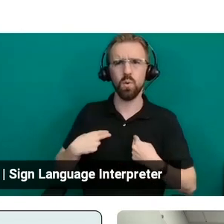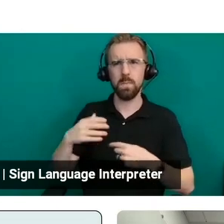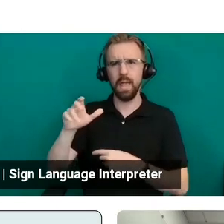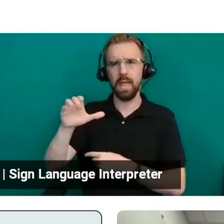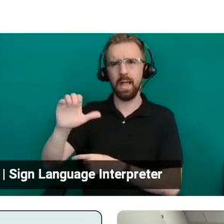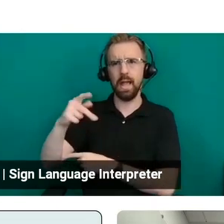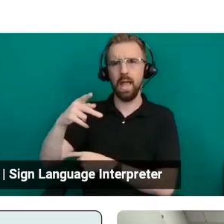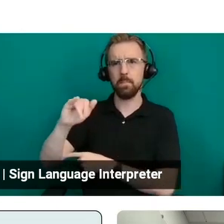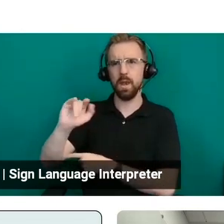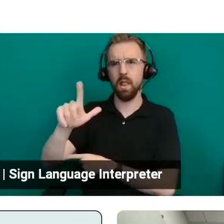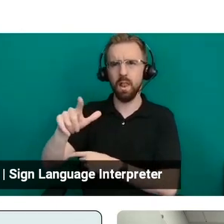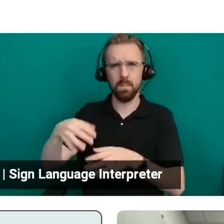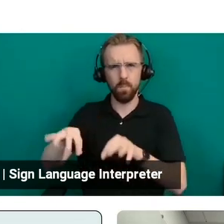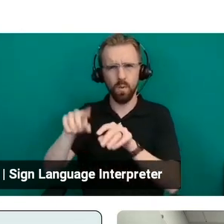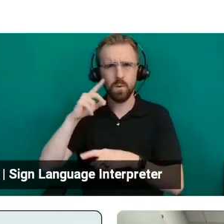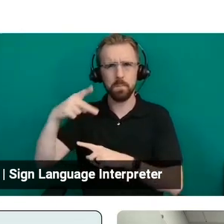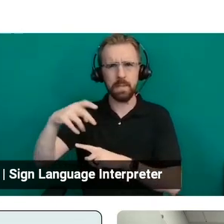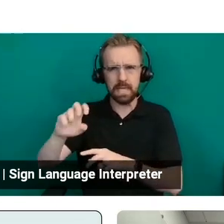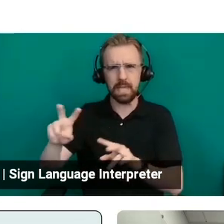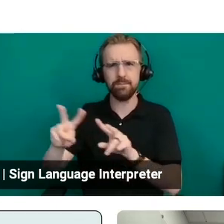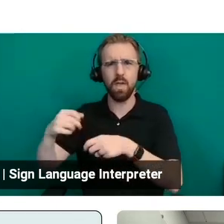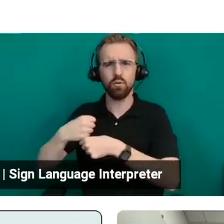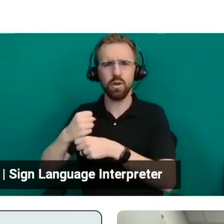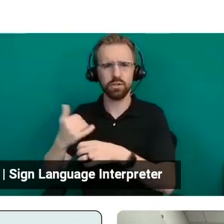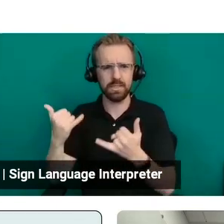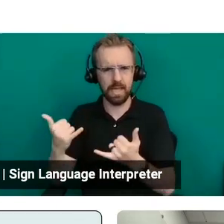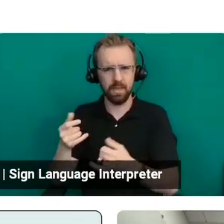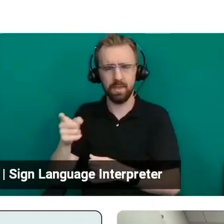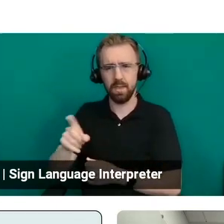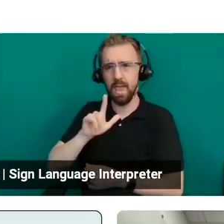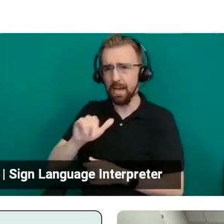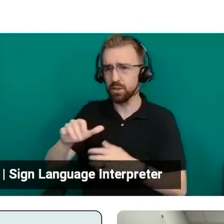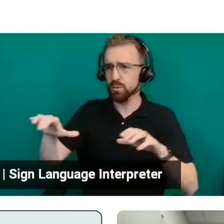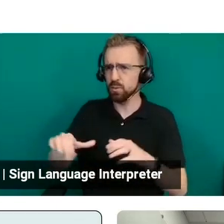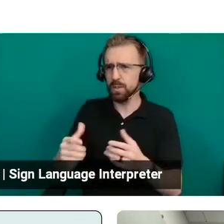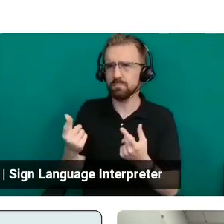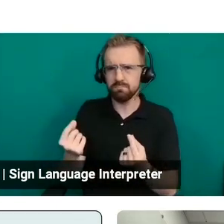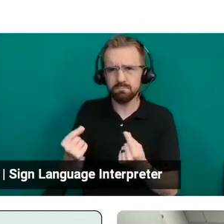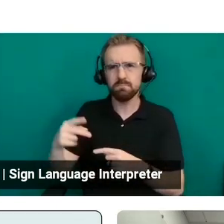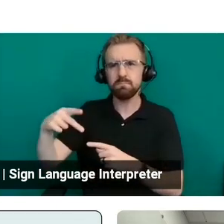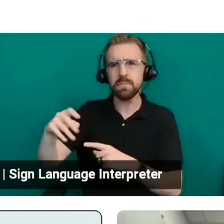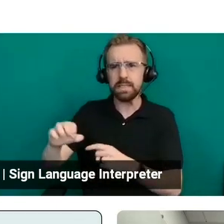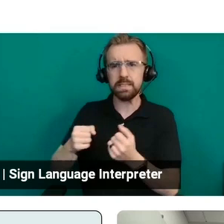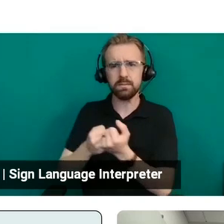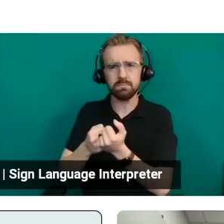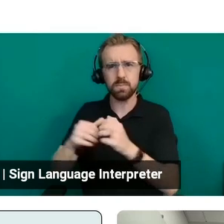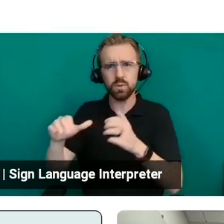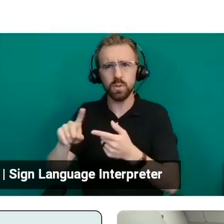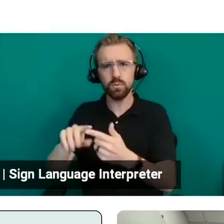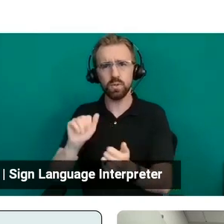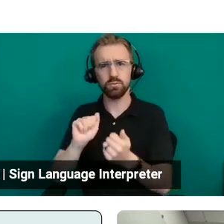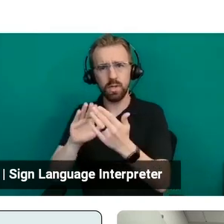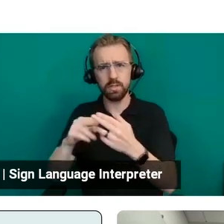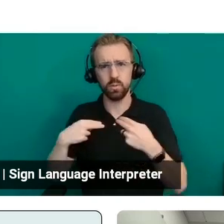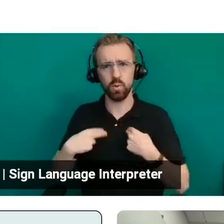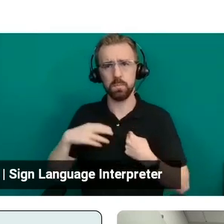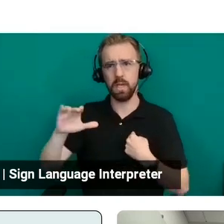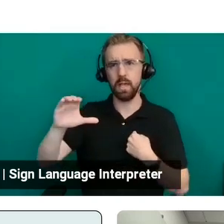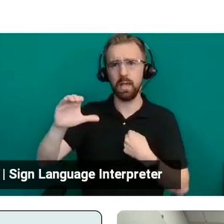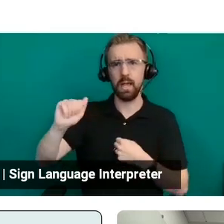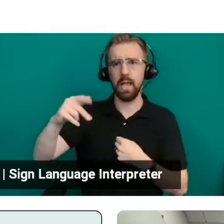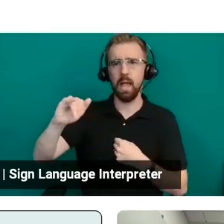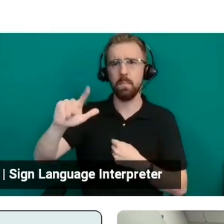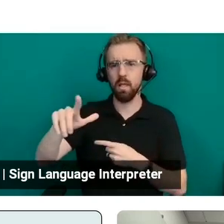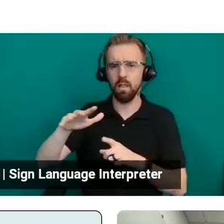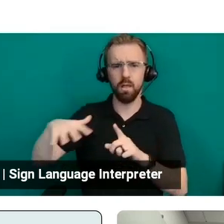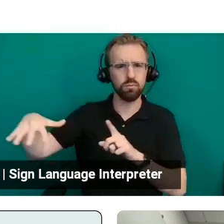capital such a critical lever for PE value creation today? And what are they actually doing? What are the PE sponsors actually doing to address human capital needs across